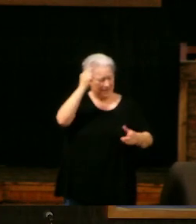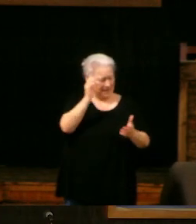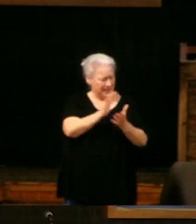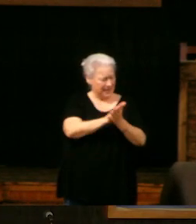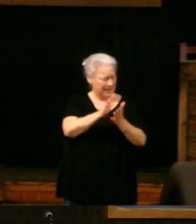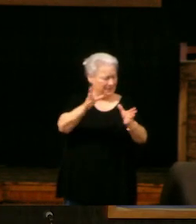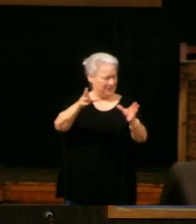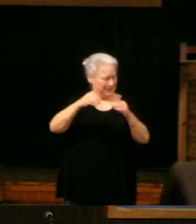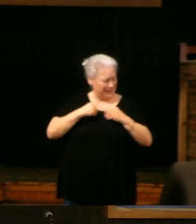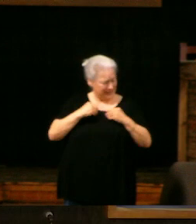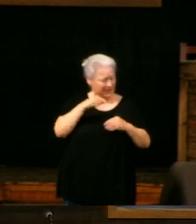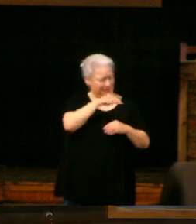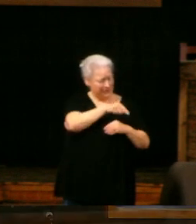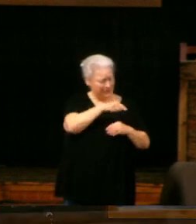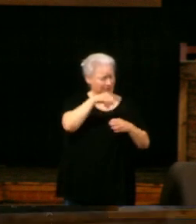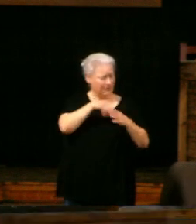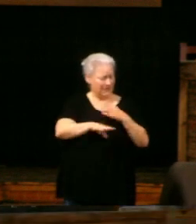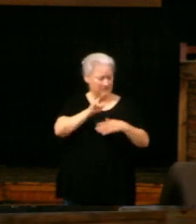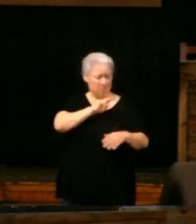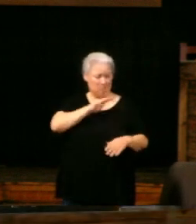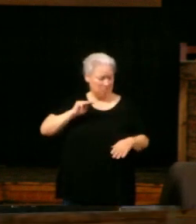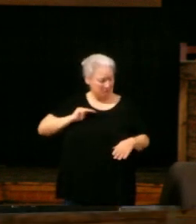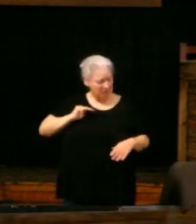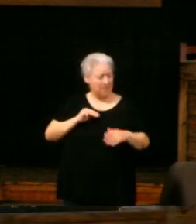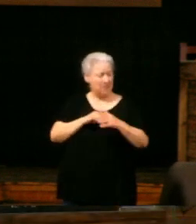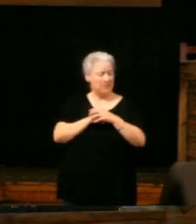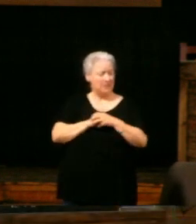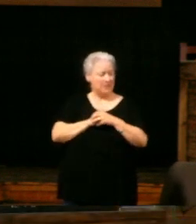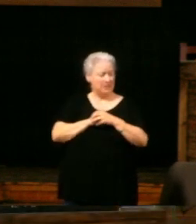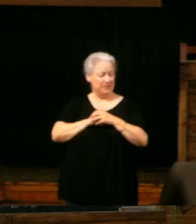in as a member,